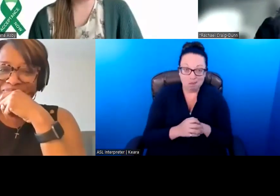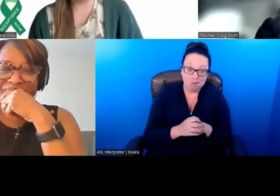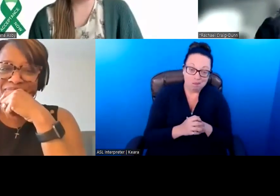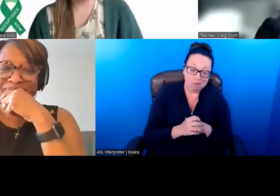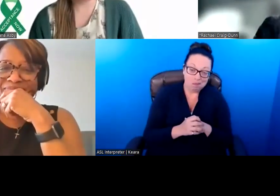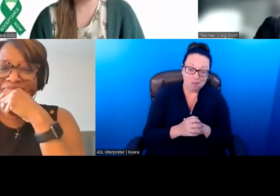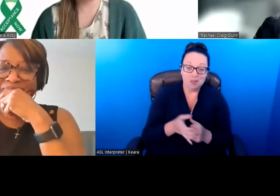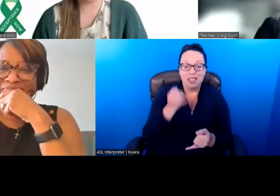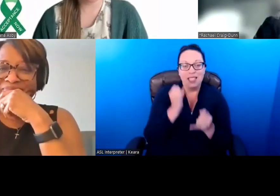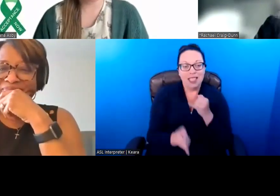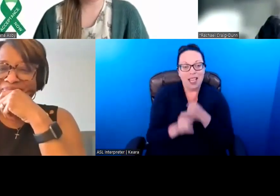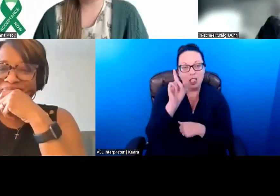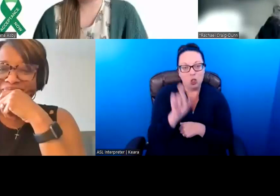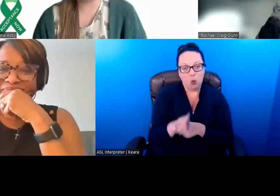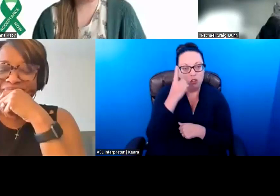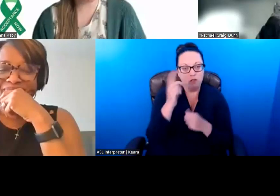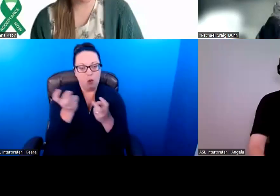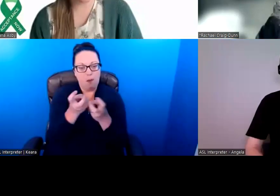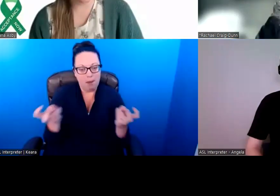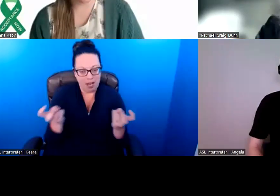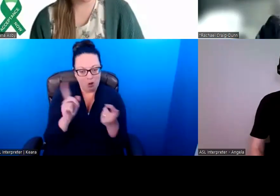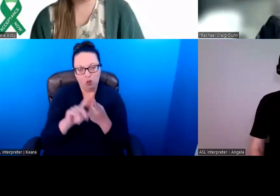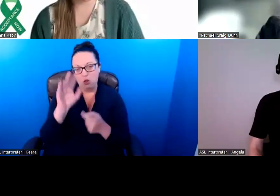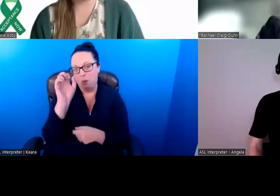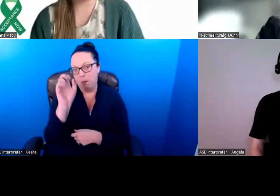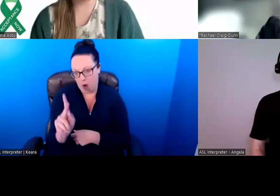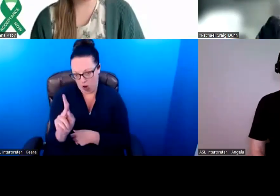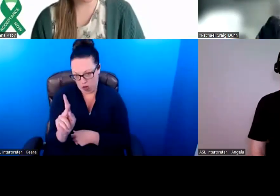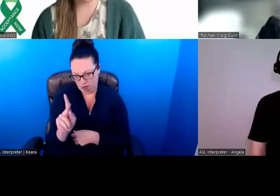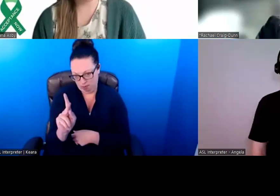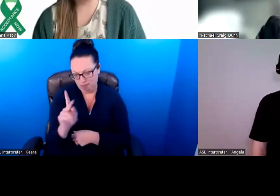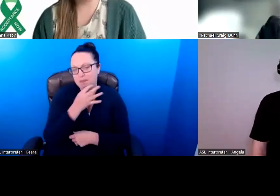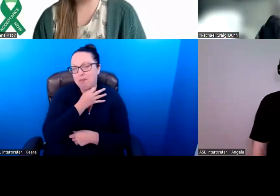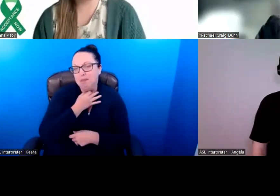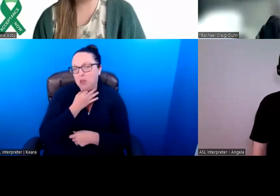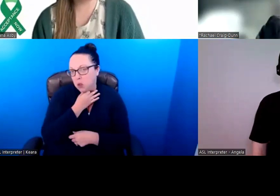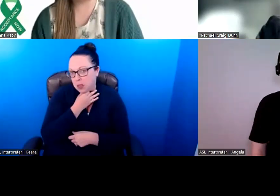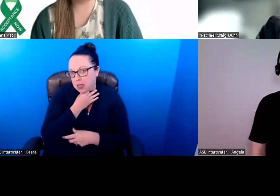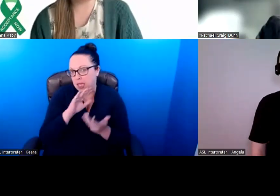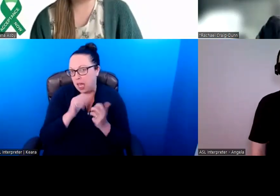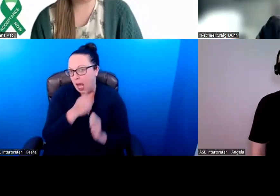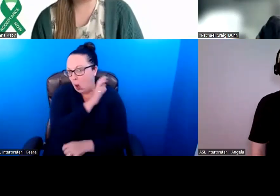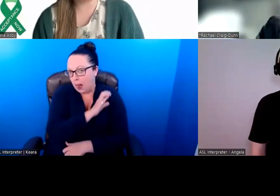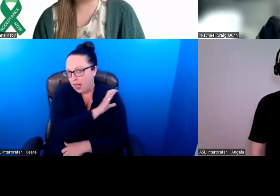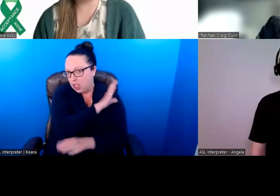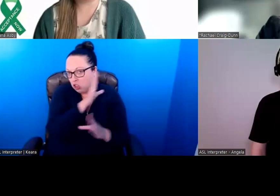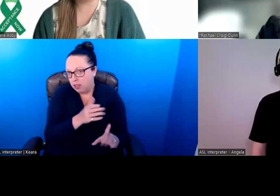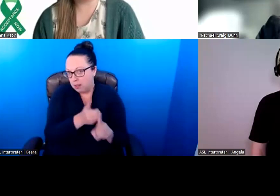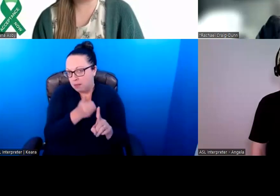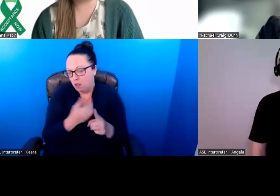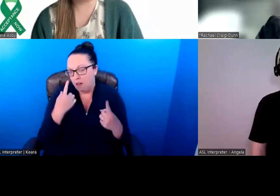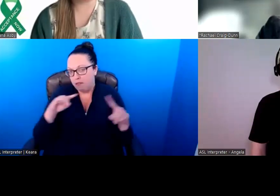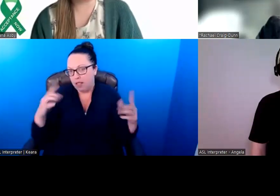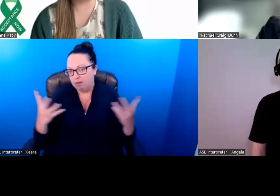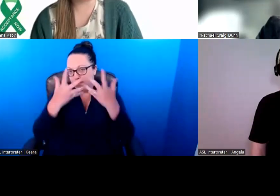Well, my last question for the panel is going to Mark. Mark, I'm curious, how can clinicians effectively integrate family